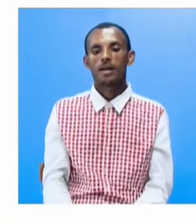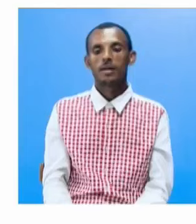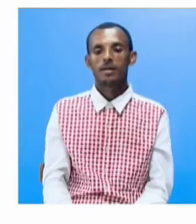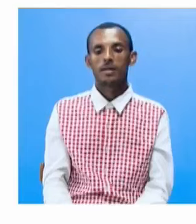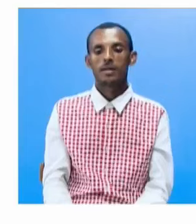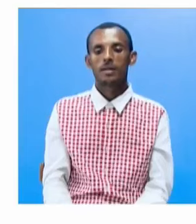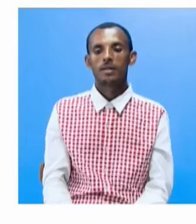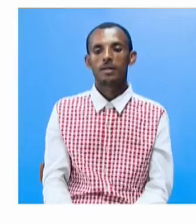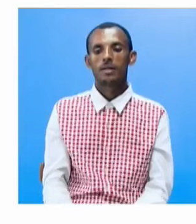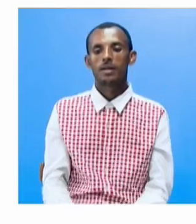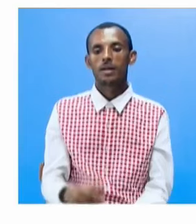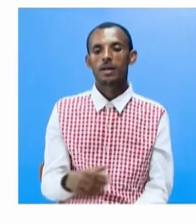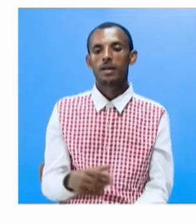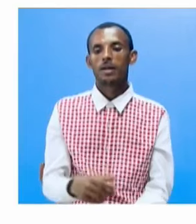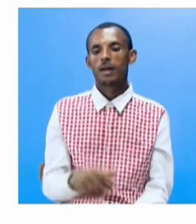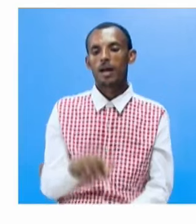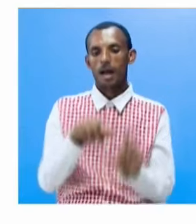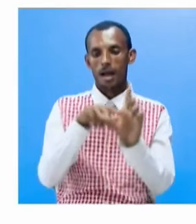angle